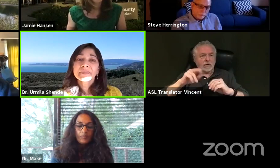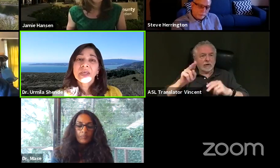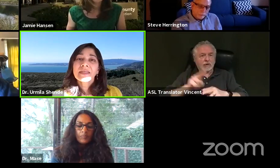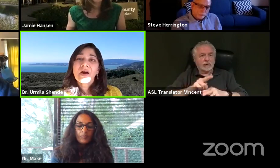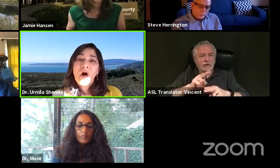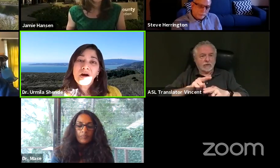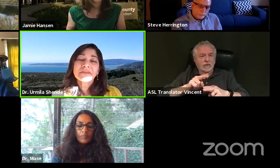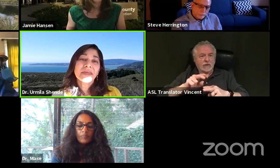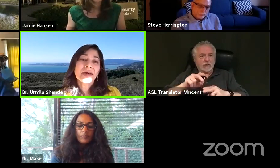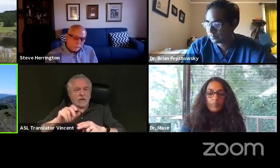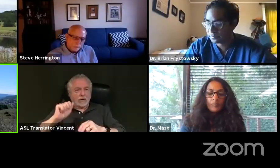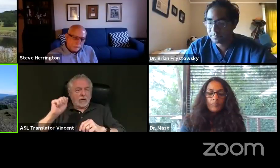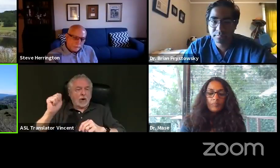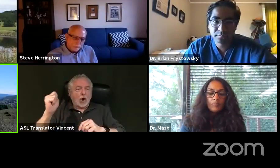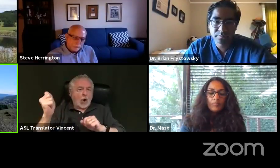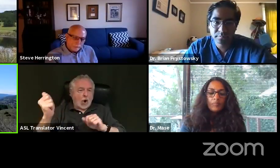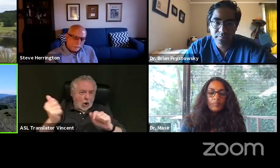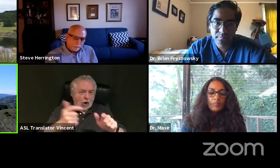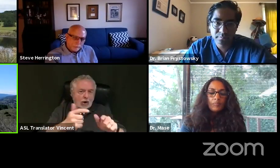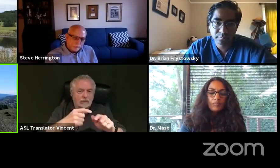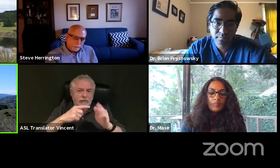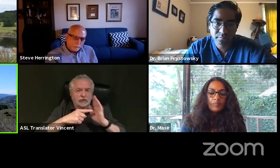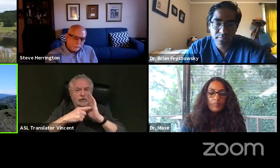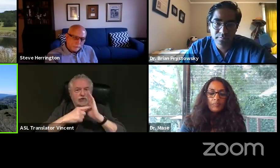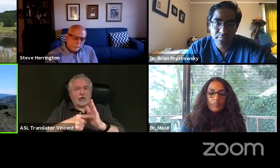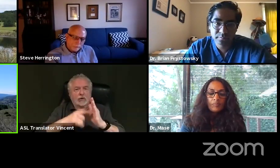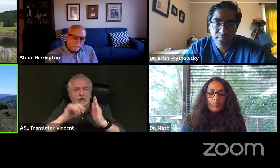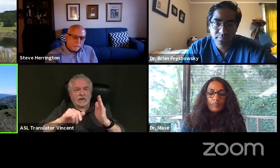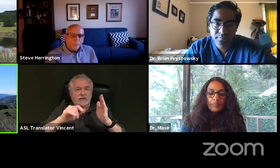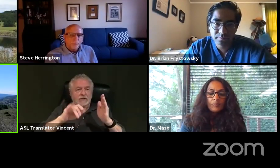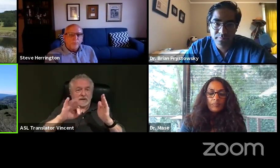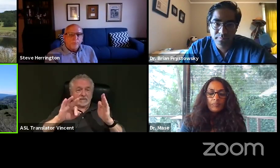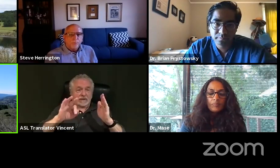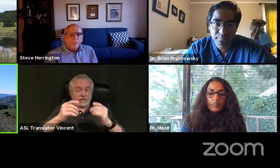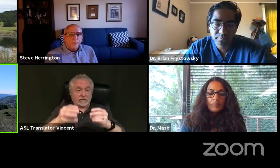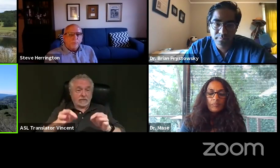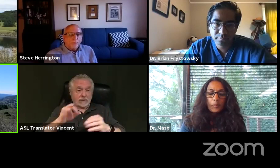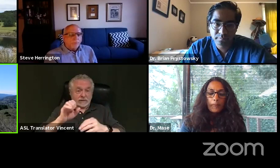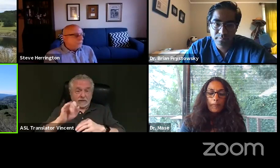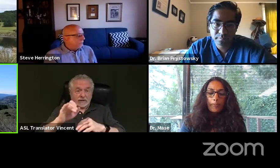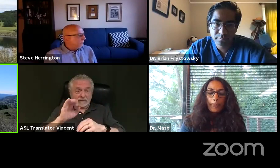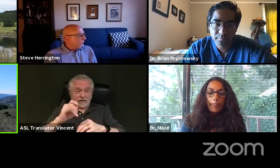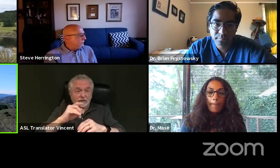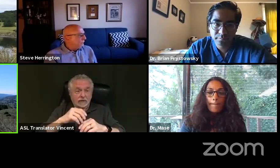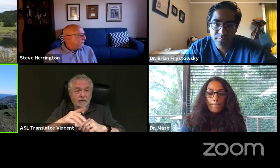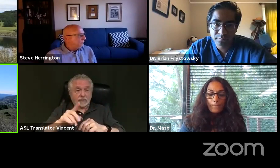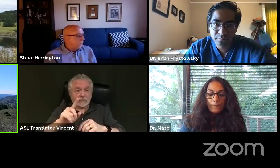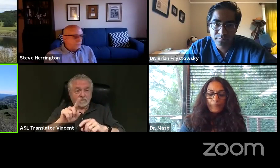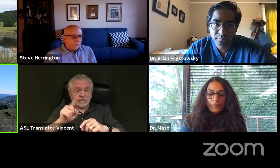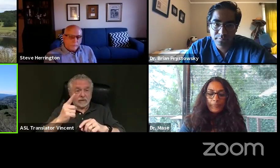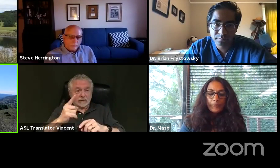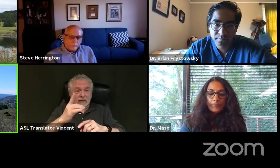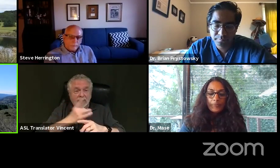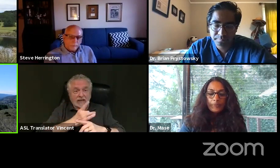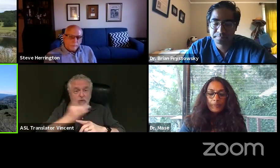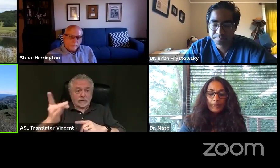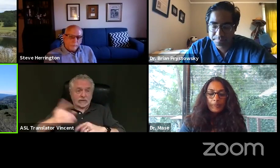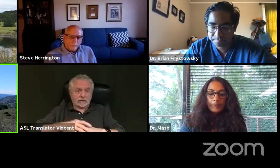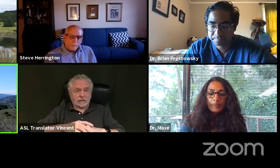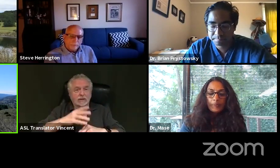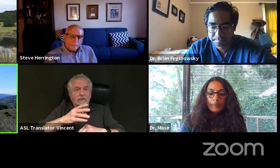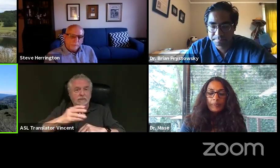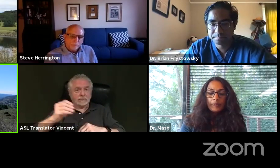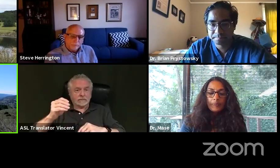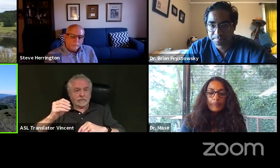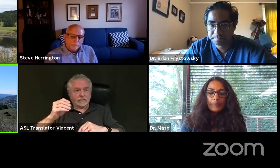use, all of them, it's been shown that if there are significant side effects, they come out within the first 8 weeks.